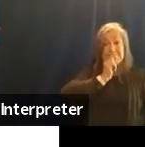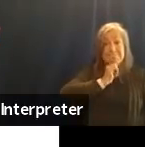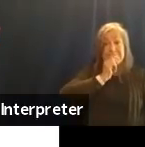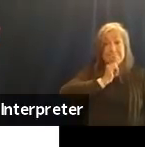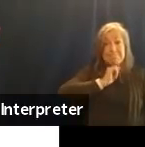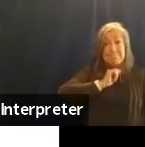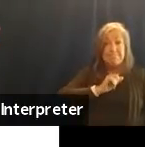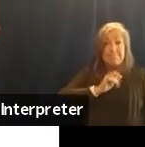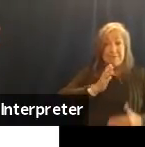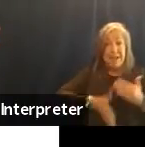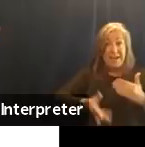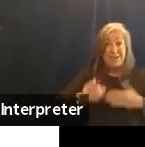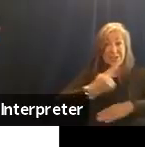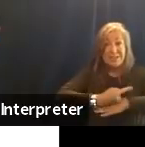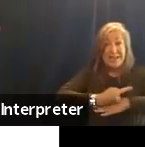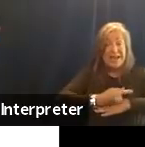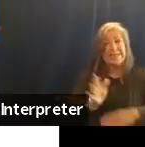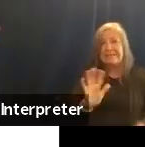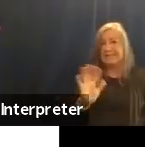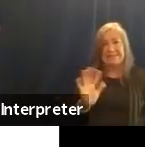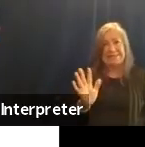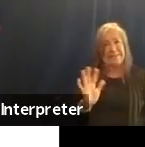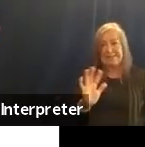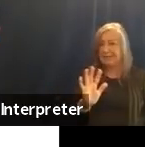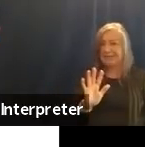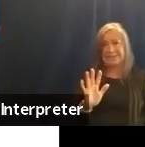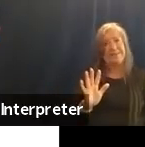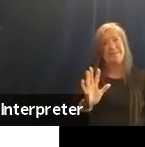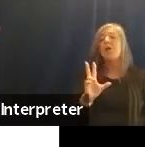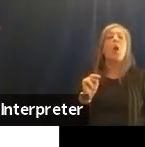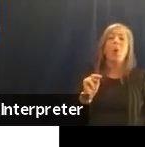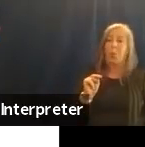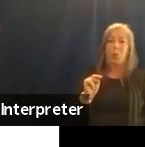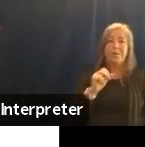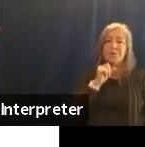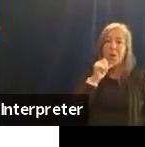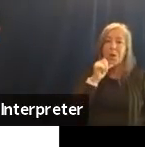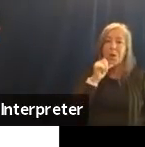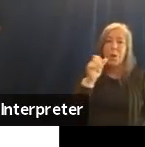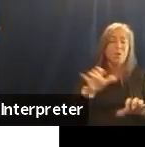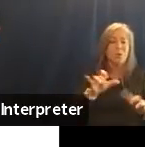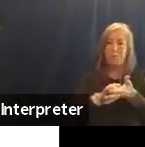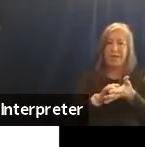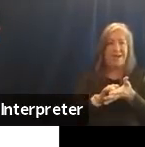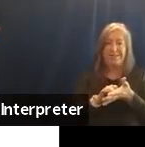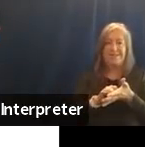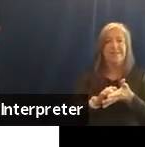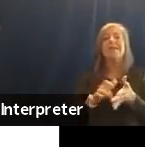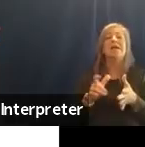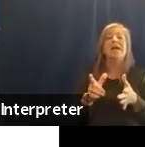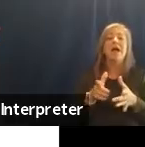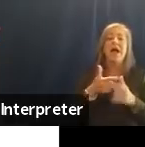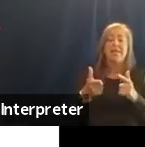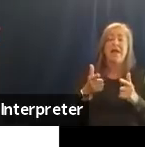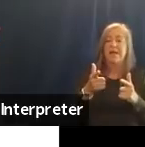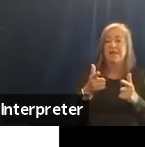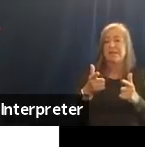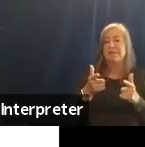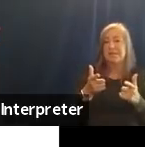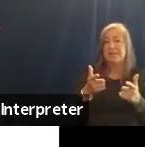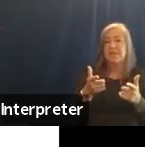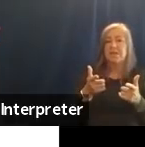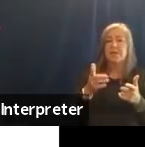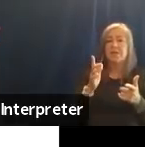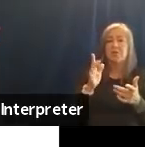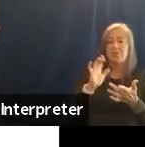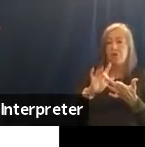your provider and ask for directions, whether or not they feel you need to be tested. They will assess you and